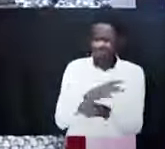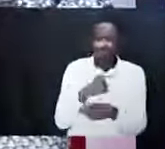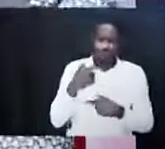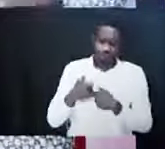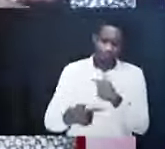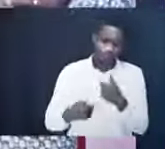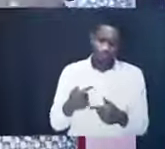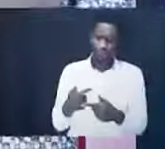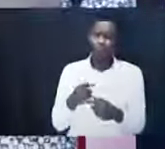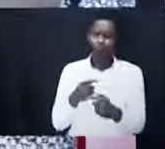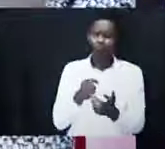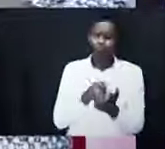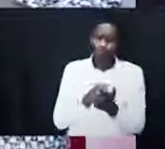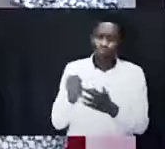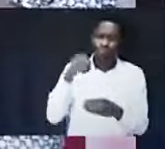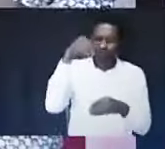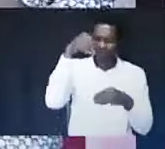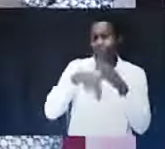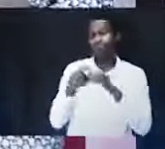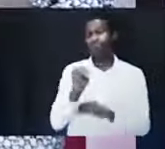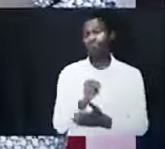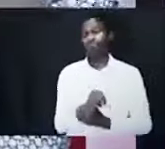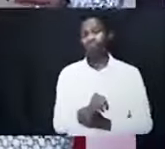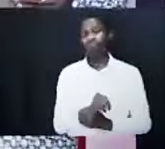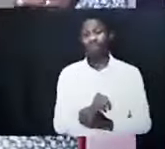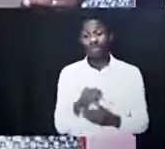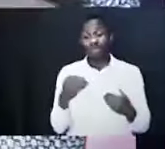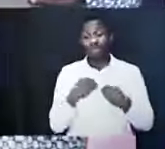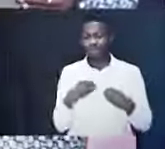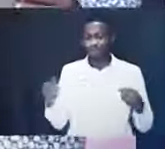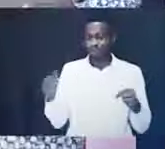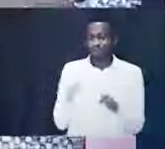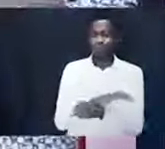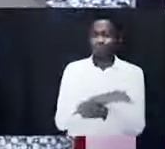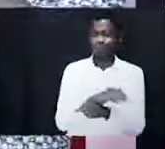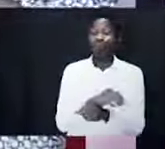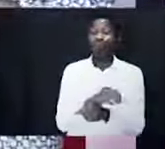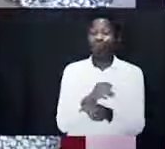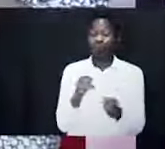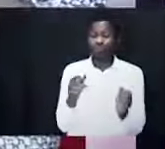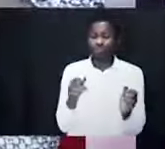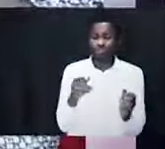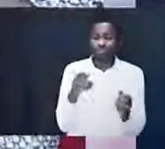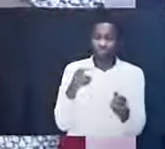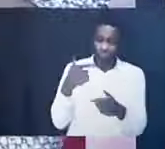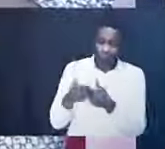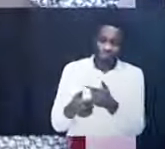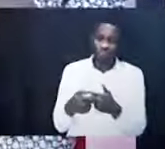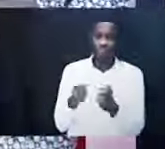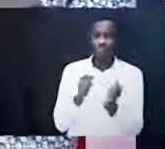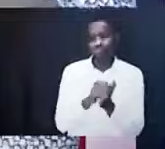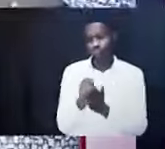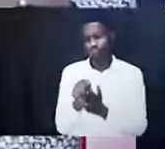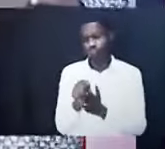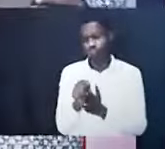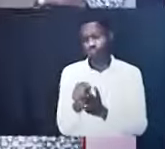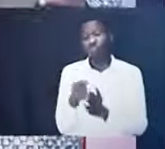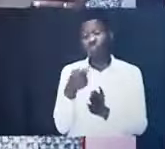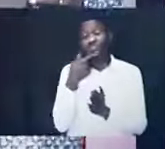and truth. Full of grace and truth. So grace and truth, we said, is like husband